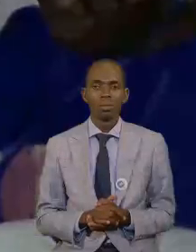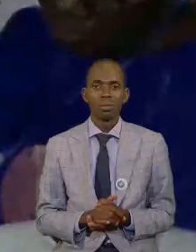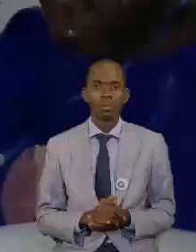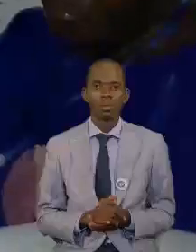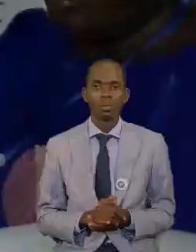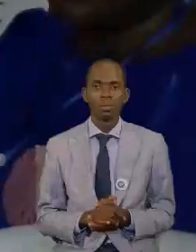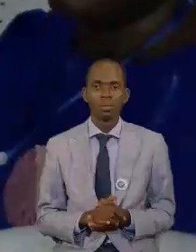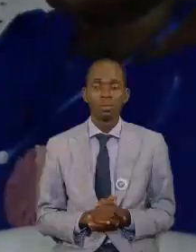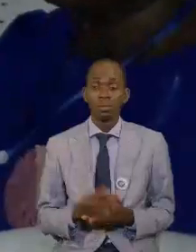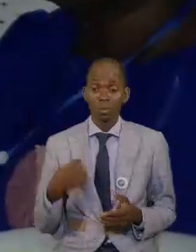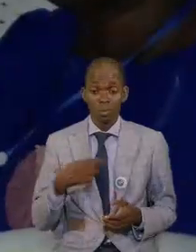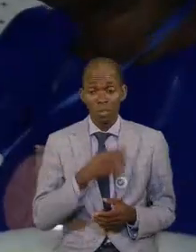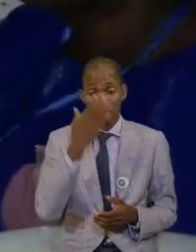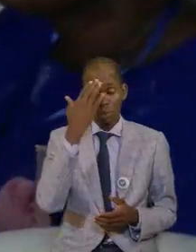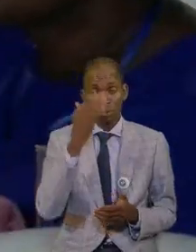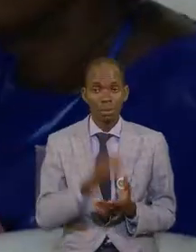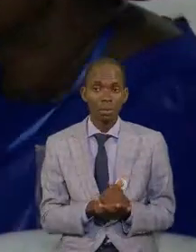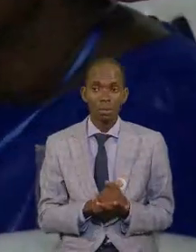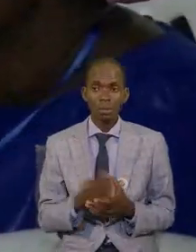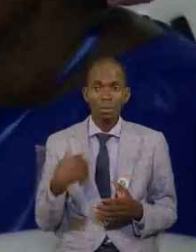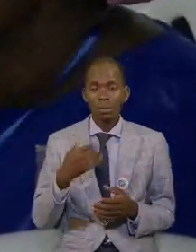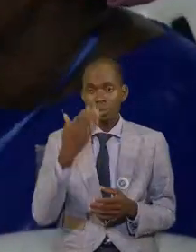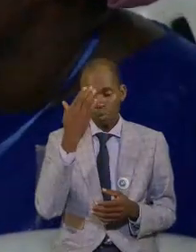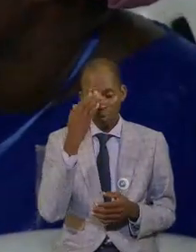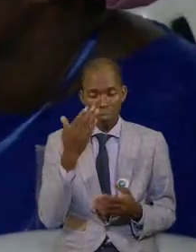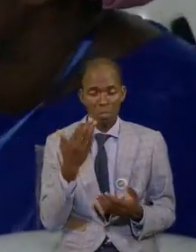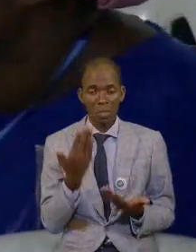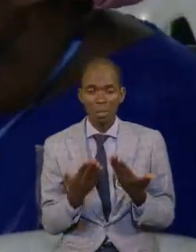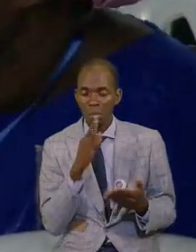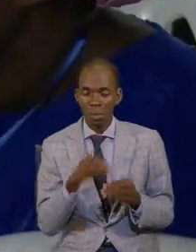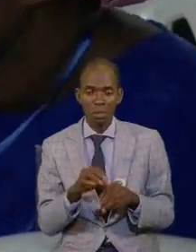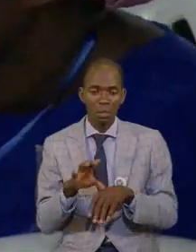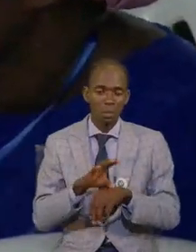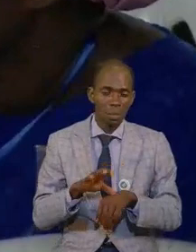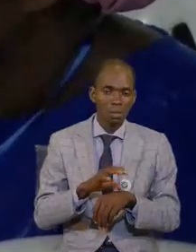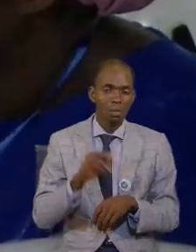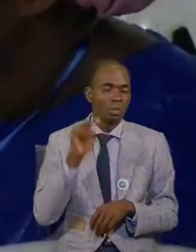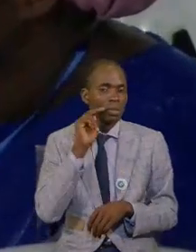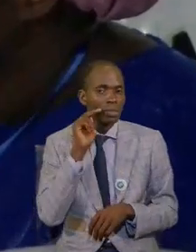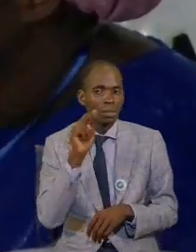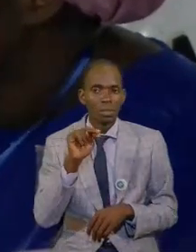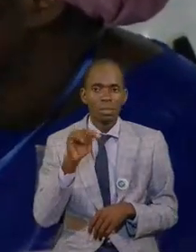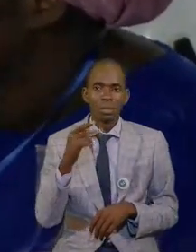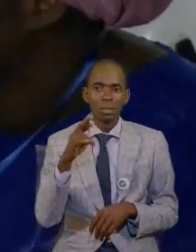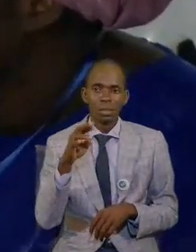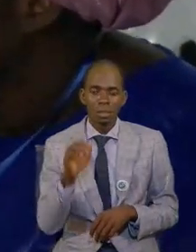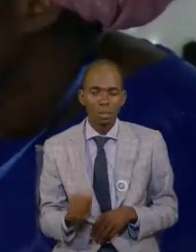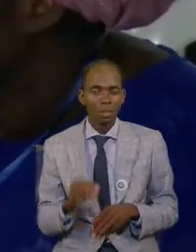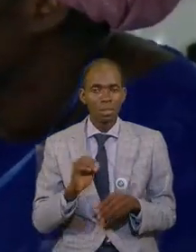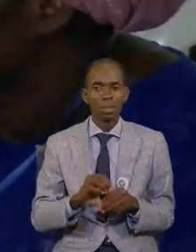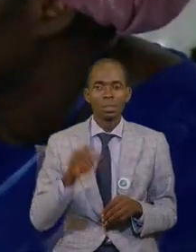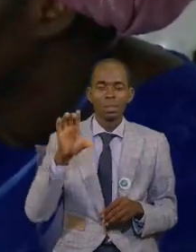We all, whether we're in Cameroon or Nigeria or Ghana or Congo, Brazzaville,